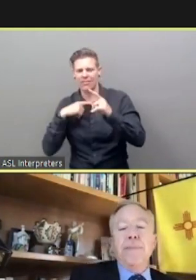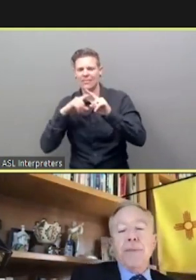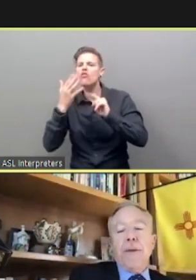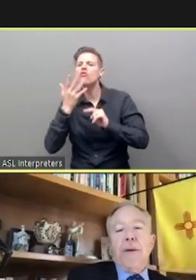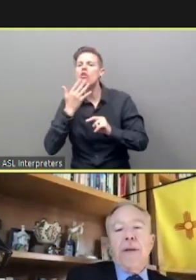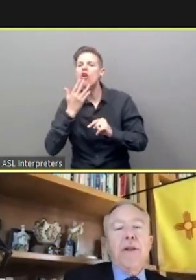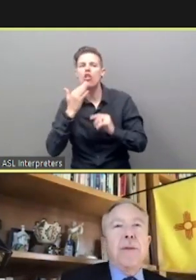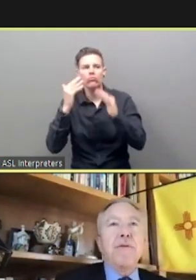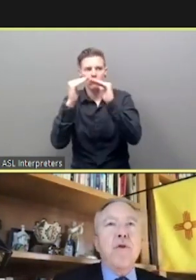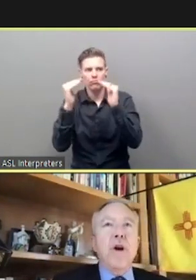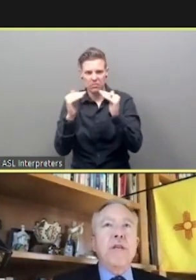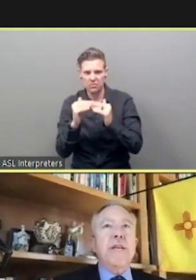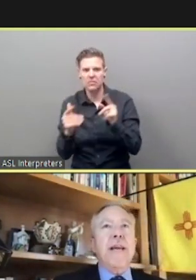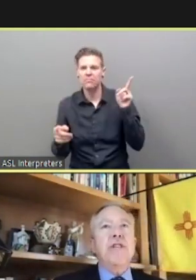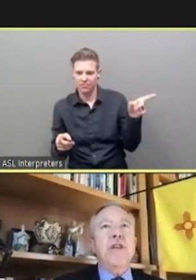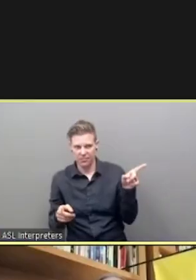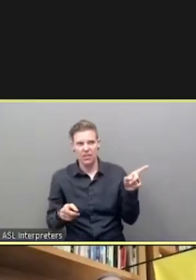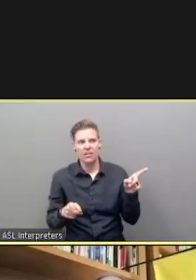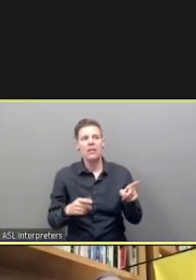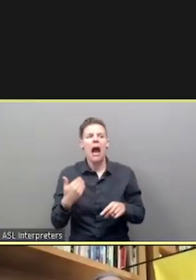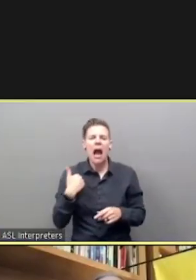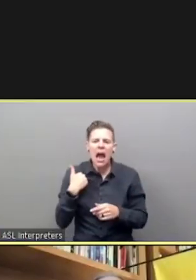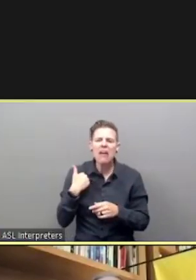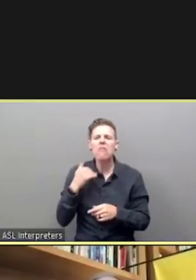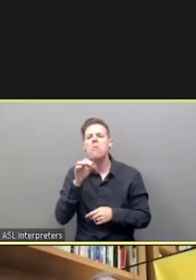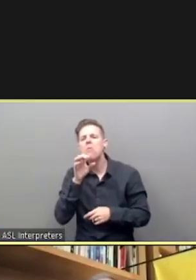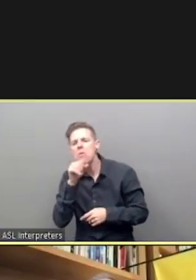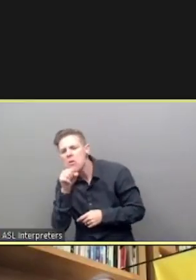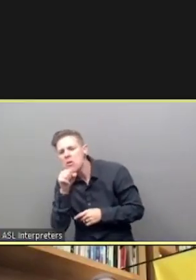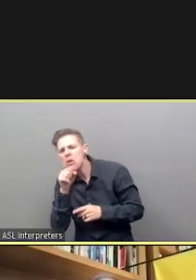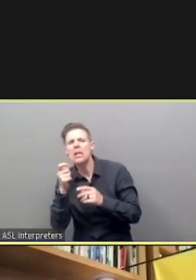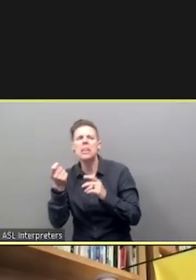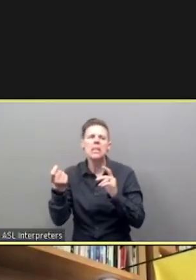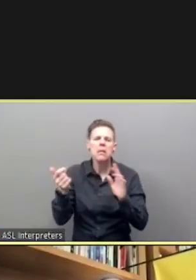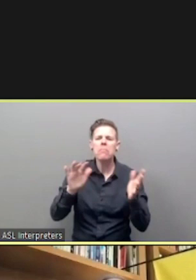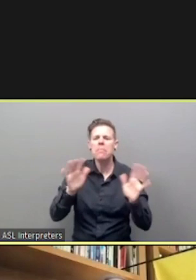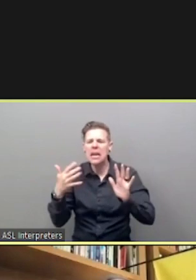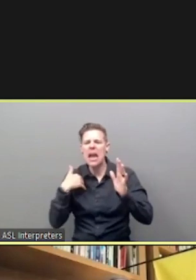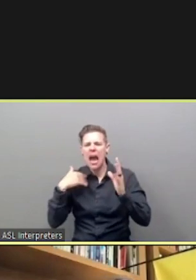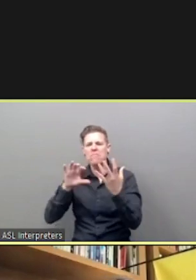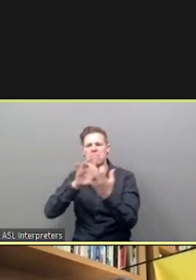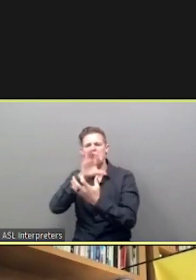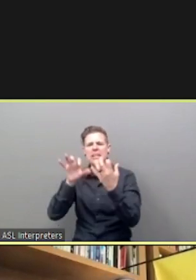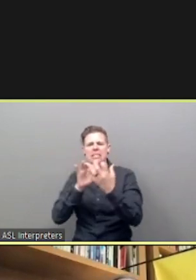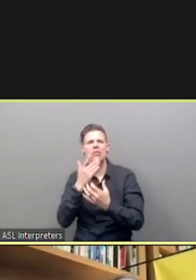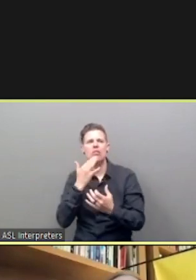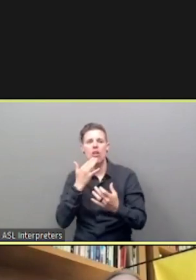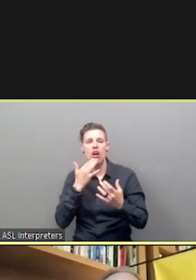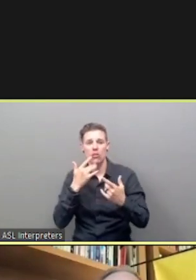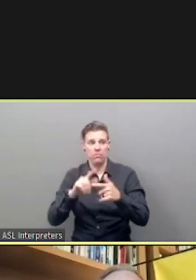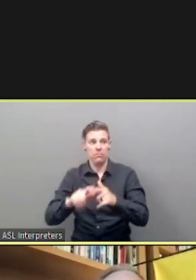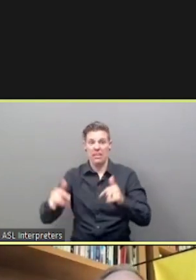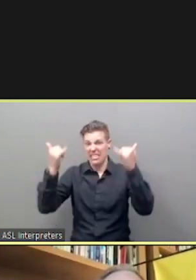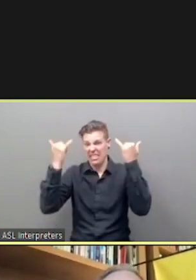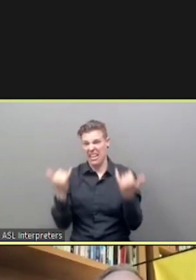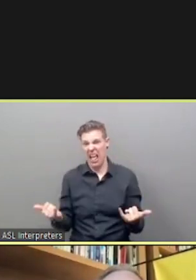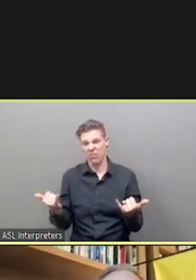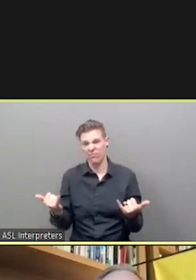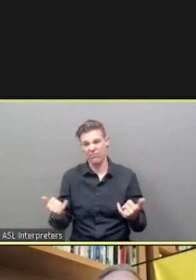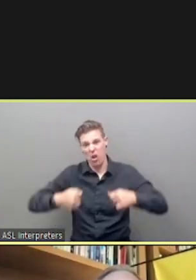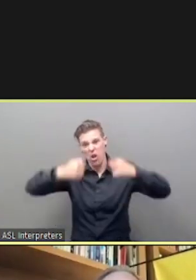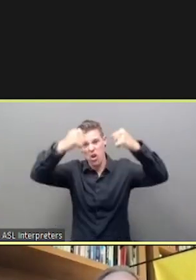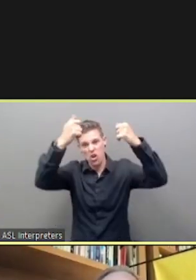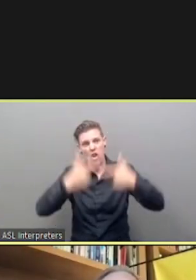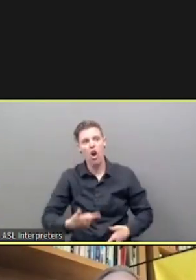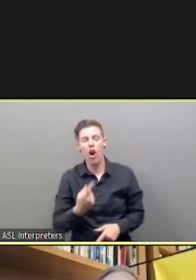a little bit of orange, occasionally a yellow county or two, those are all gone now with this upward trend. Virtually every